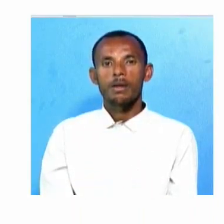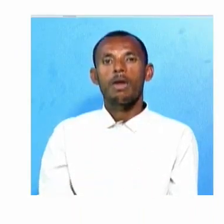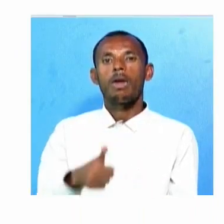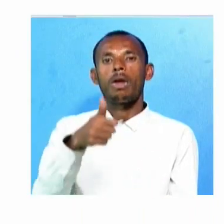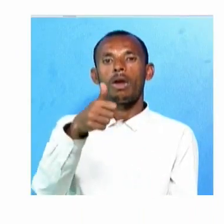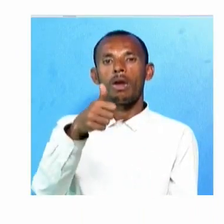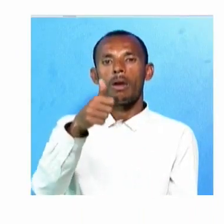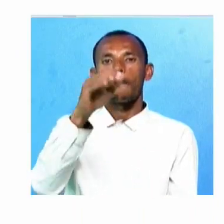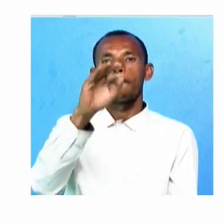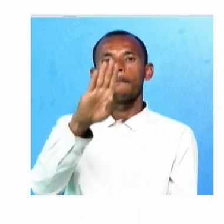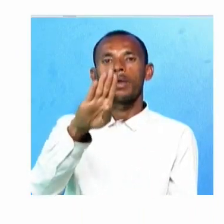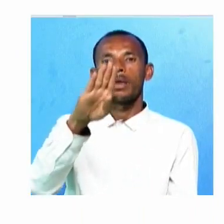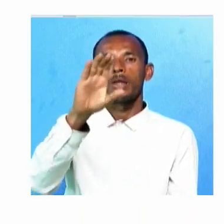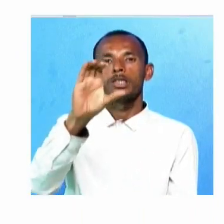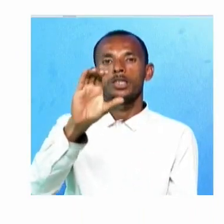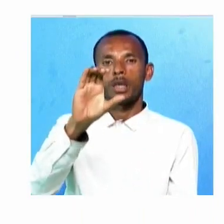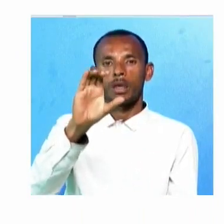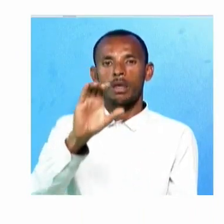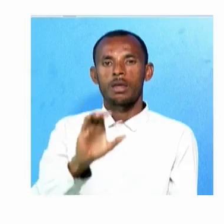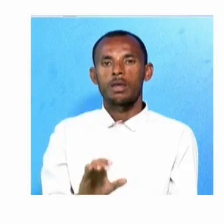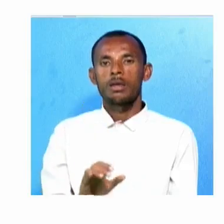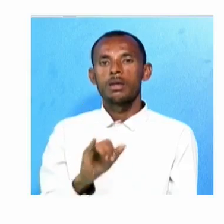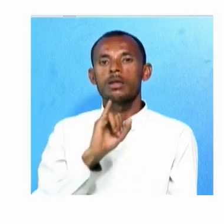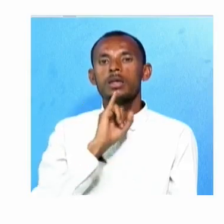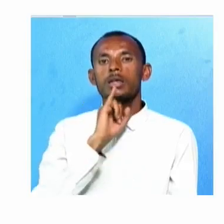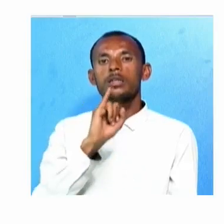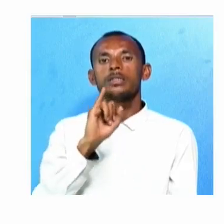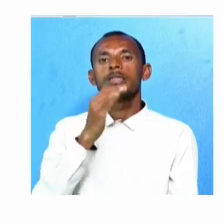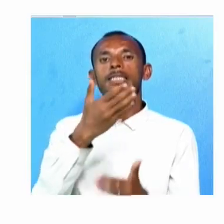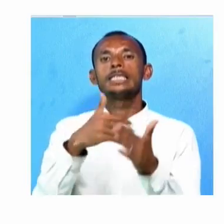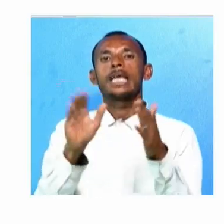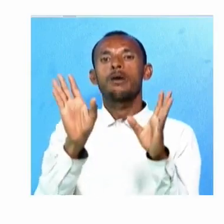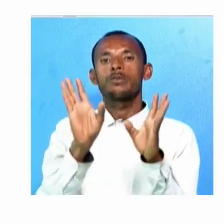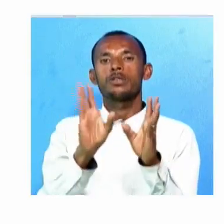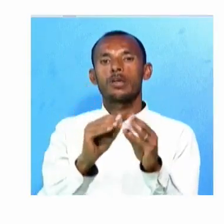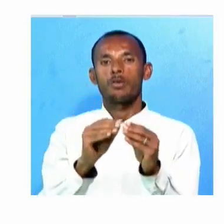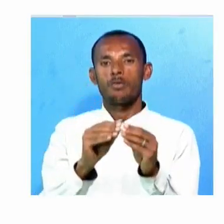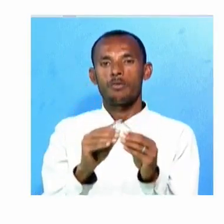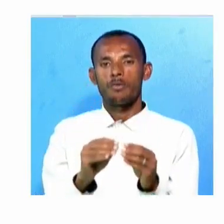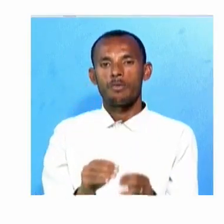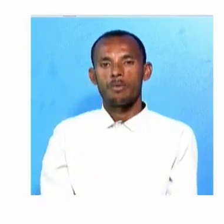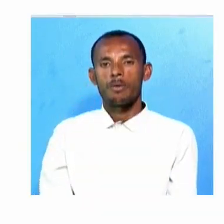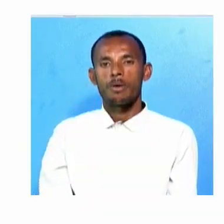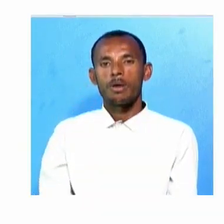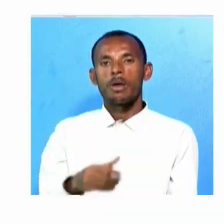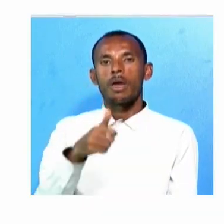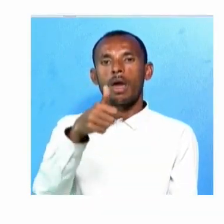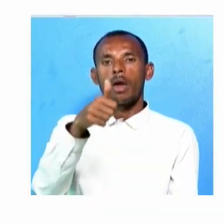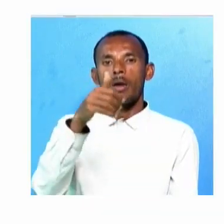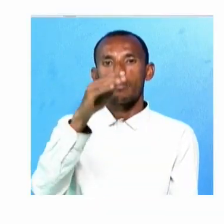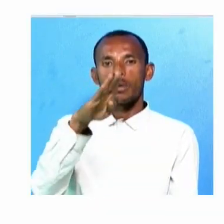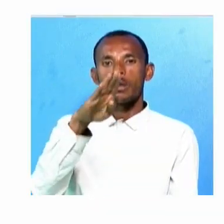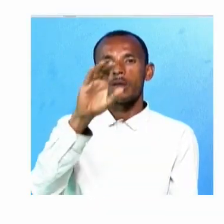A, B, C is a subset of ABC.